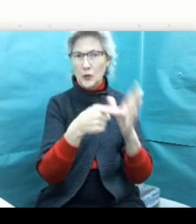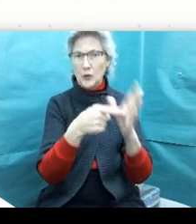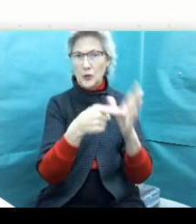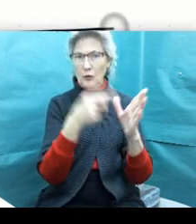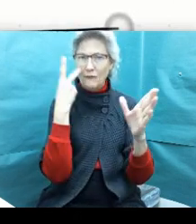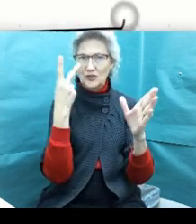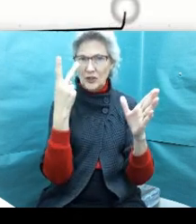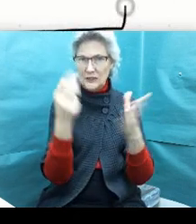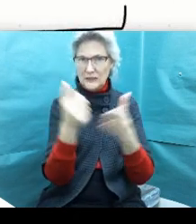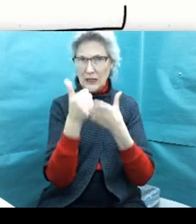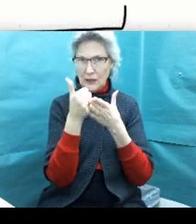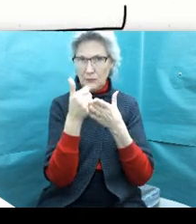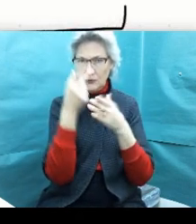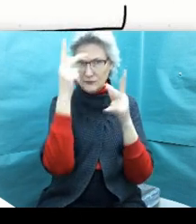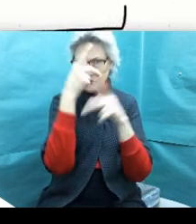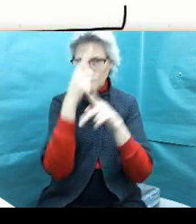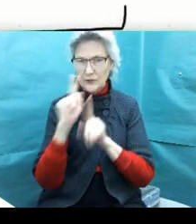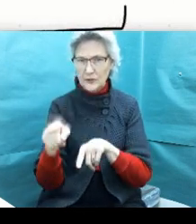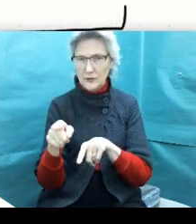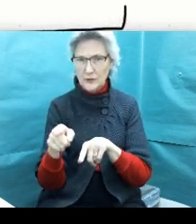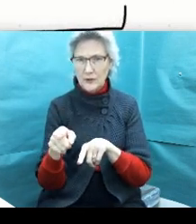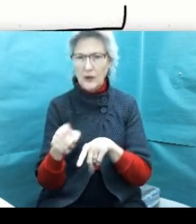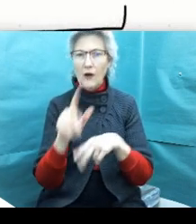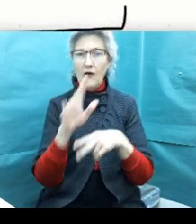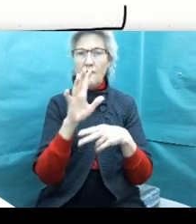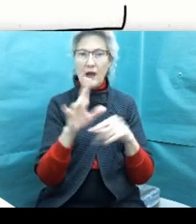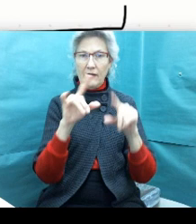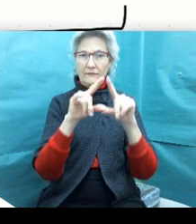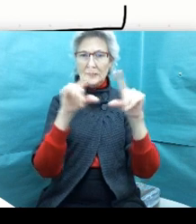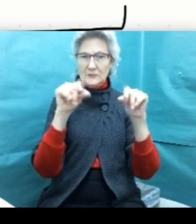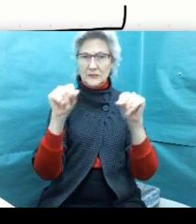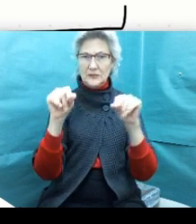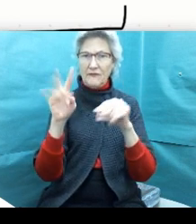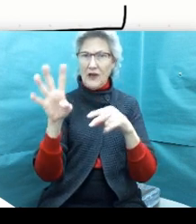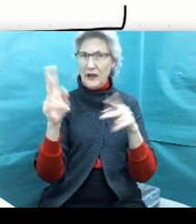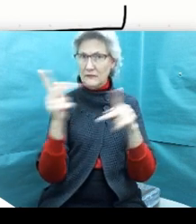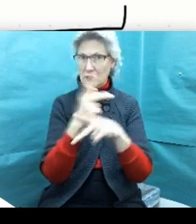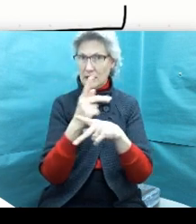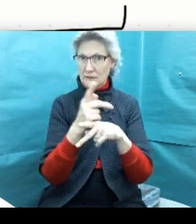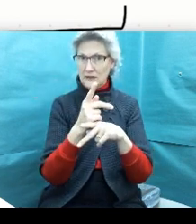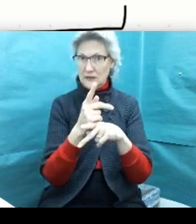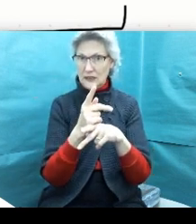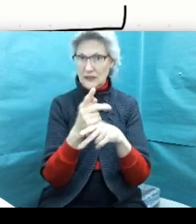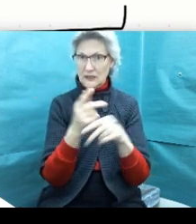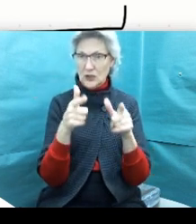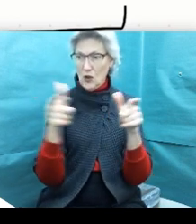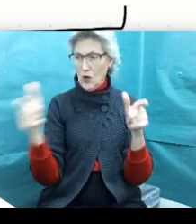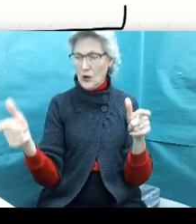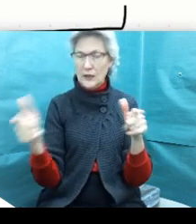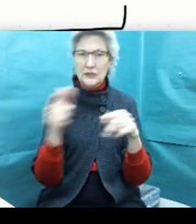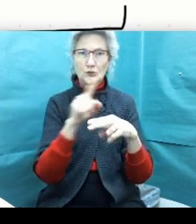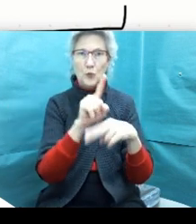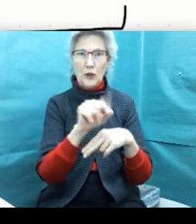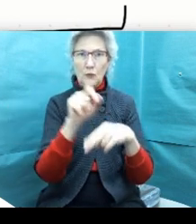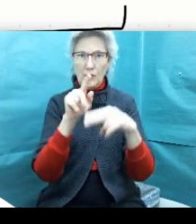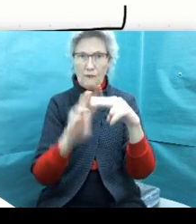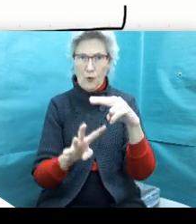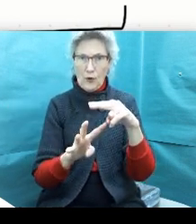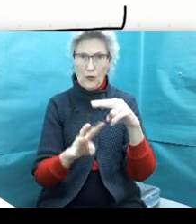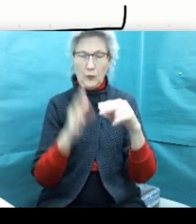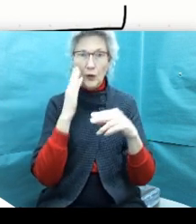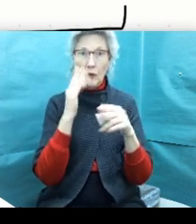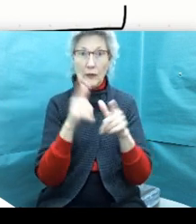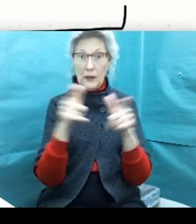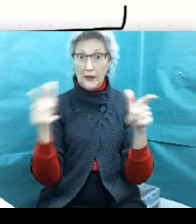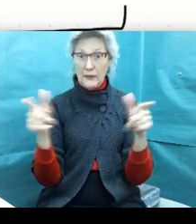So this here, we're trying to figure out if that's 5 times as long as that. Maybe. And this we would know the length